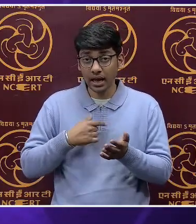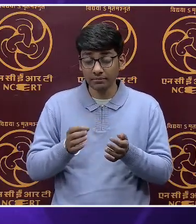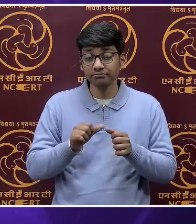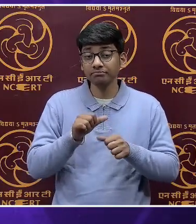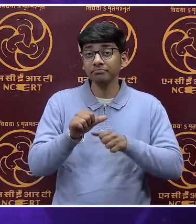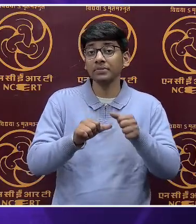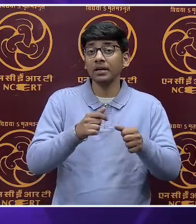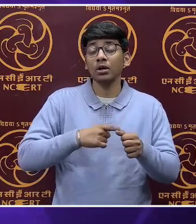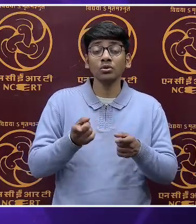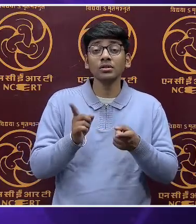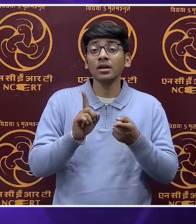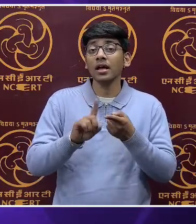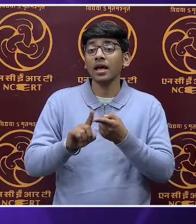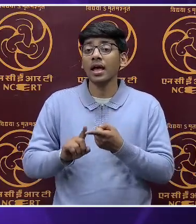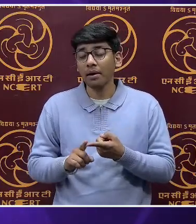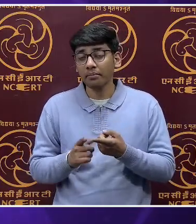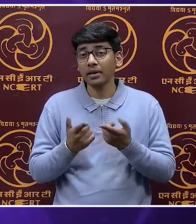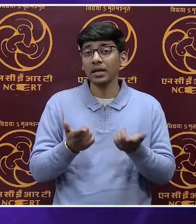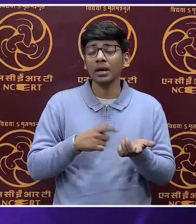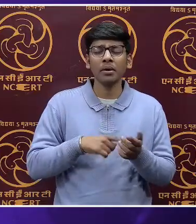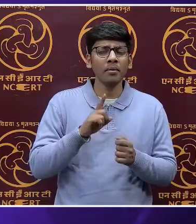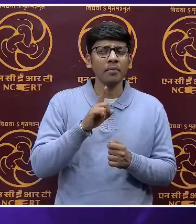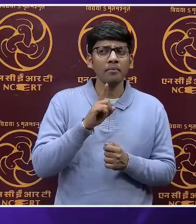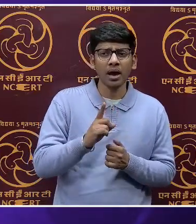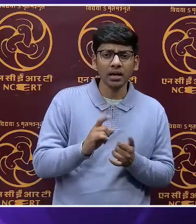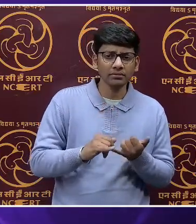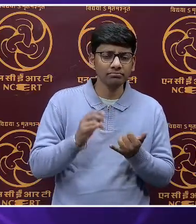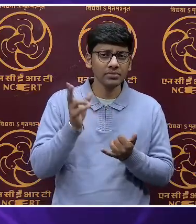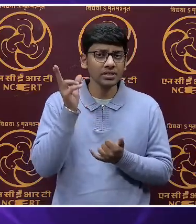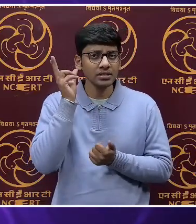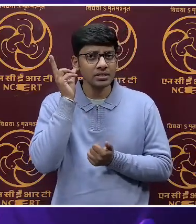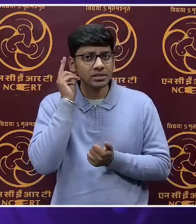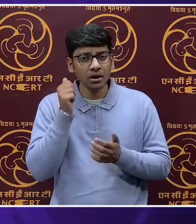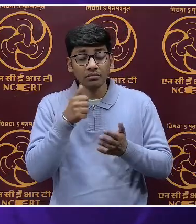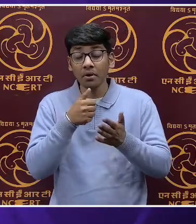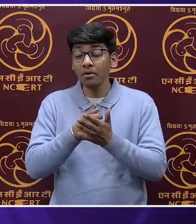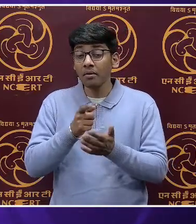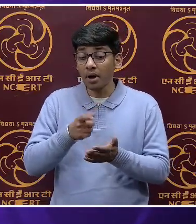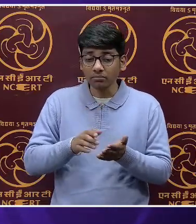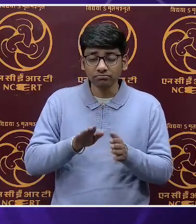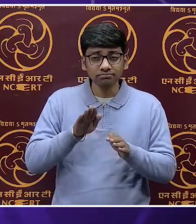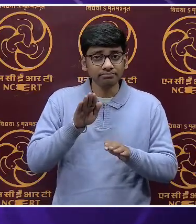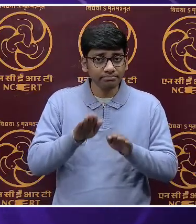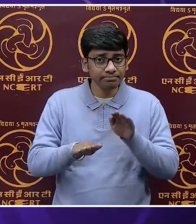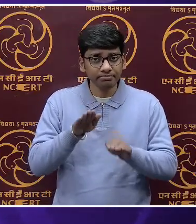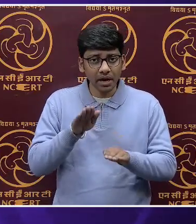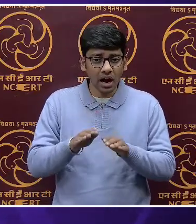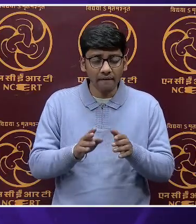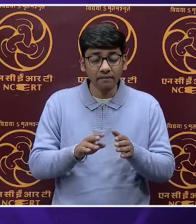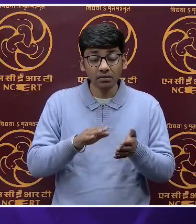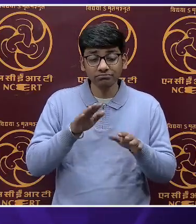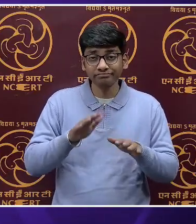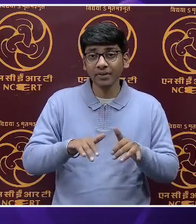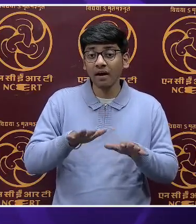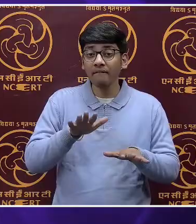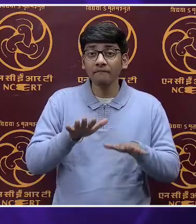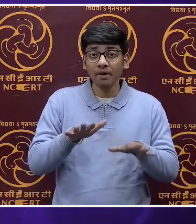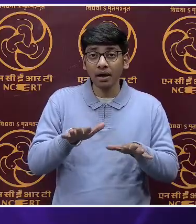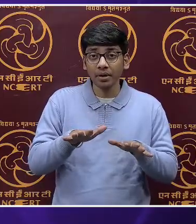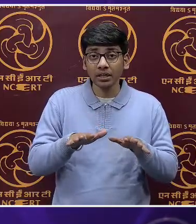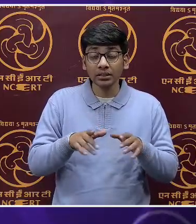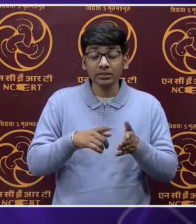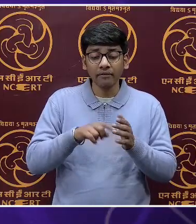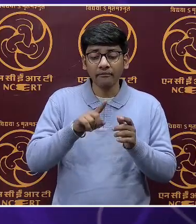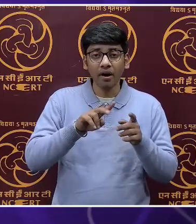which is happening somewhere nearby, but the sound is not reaching you, but the thumping, the beats. The vibration is there. Yes. Right.